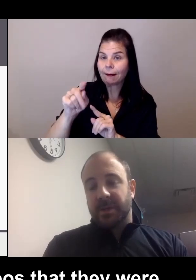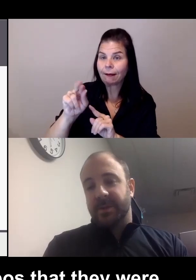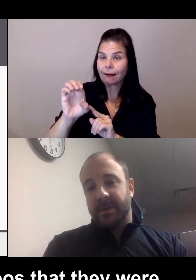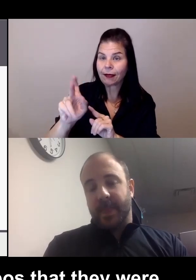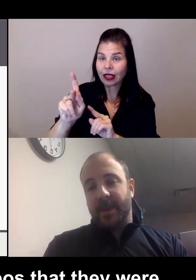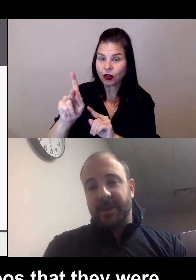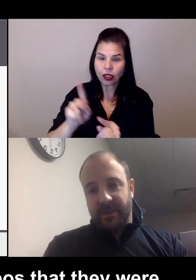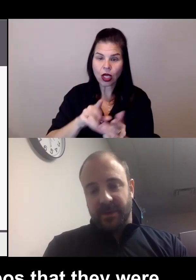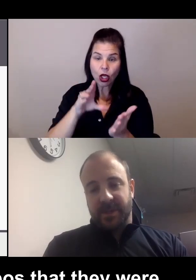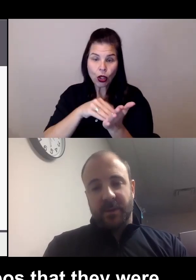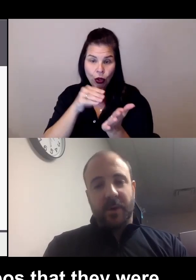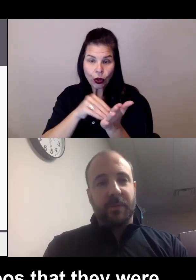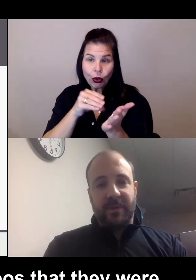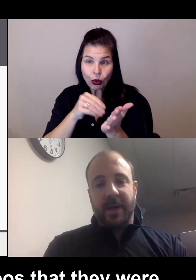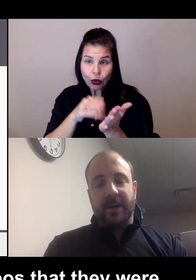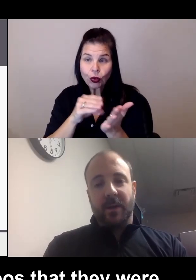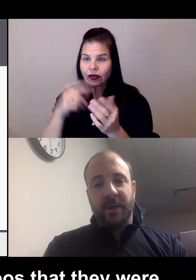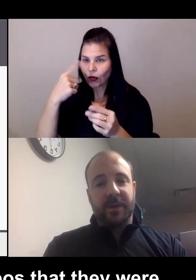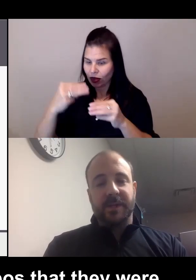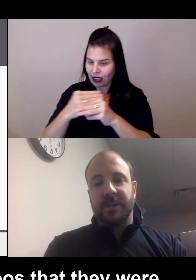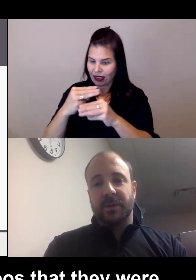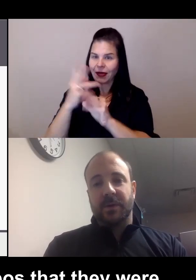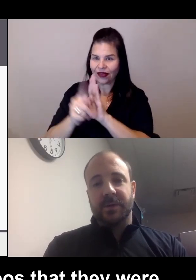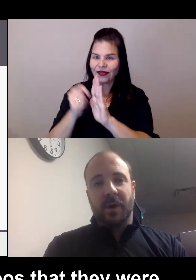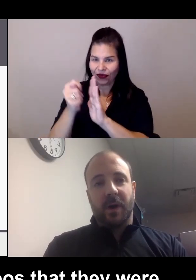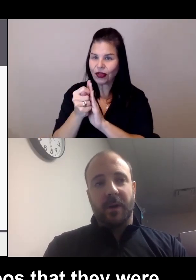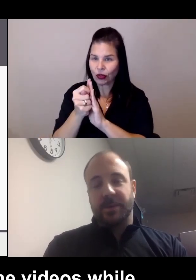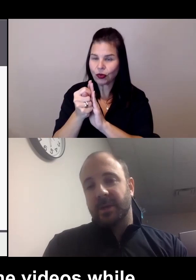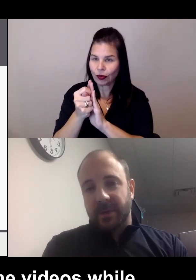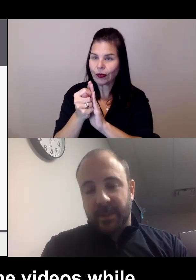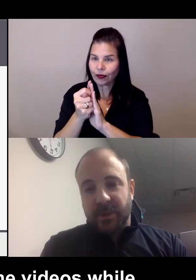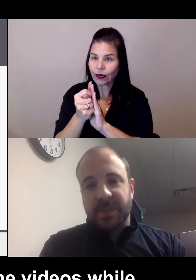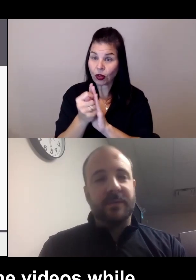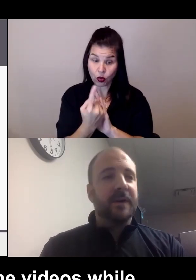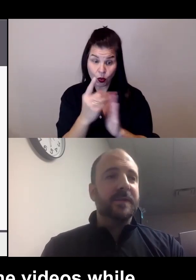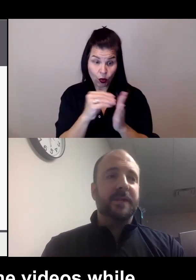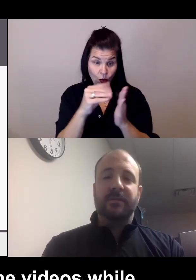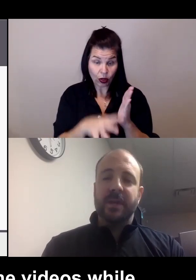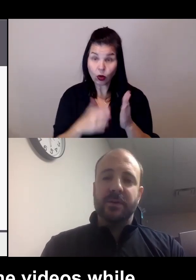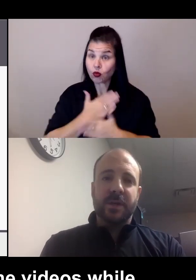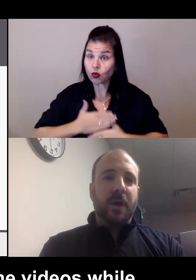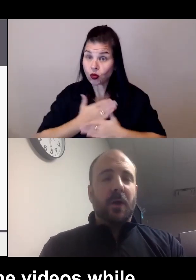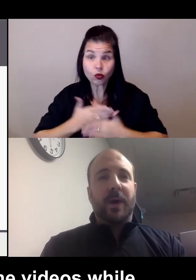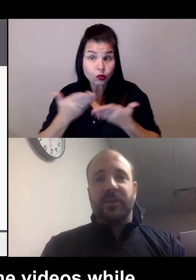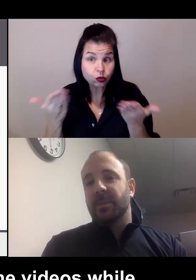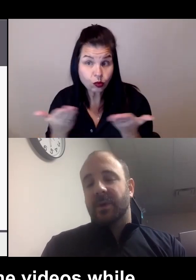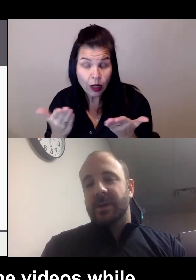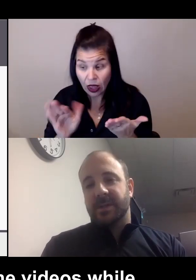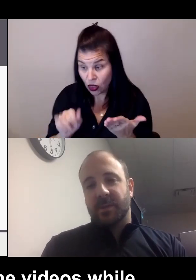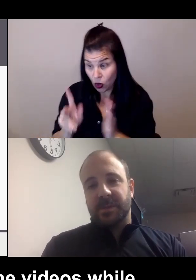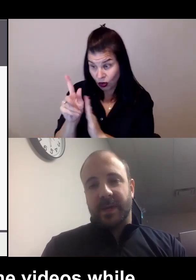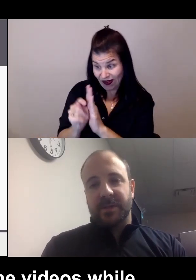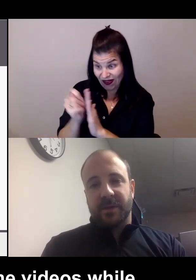were consulted about the videos that they were provided. And one of the things that the learners are particularly appreciative of is that the videos, while